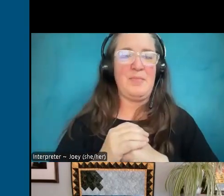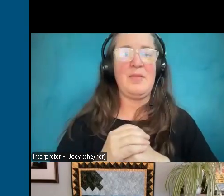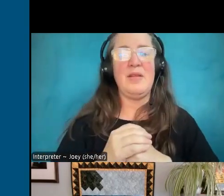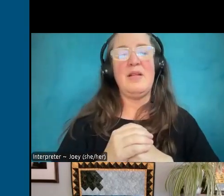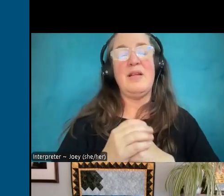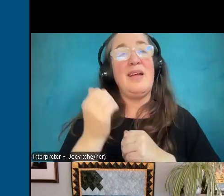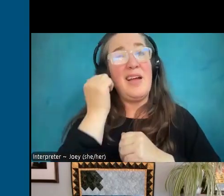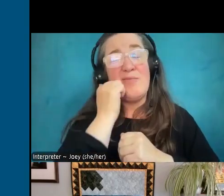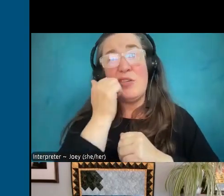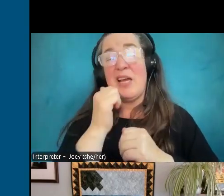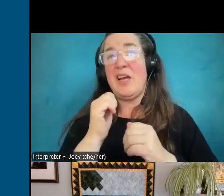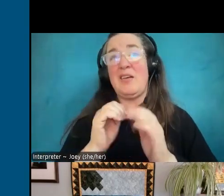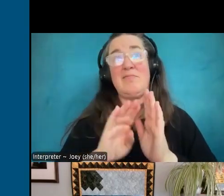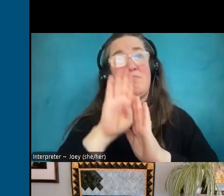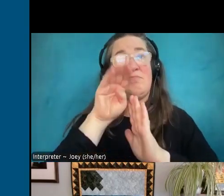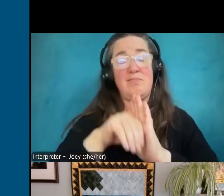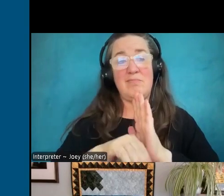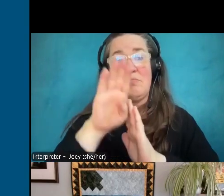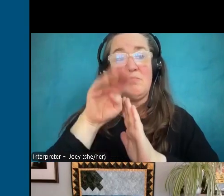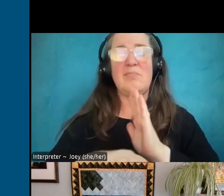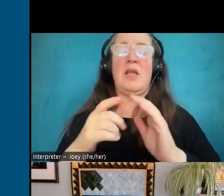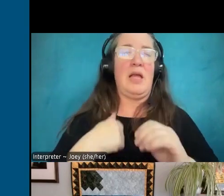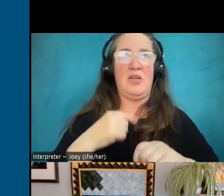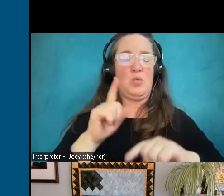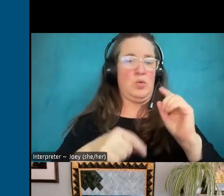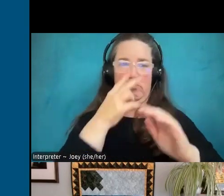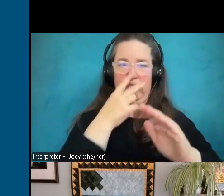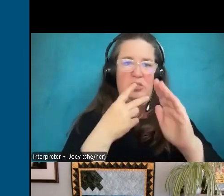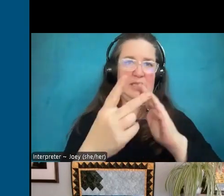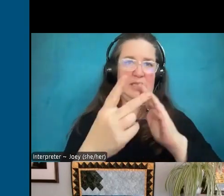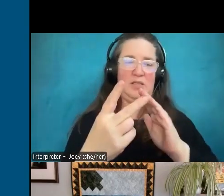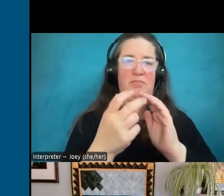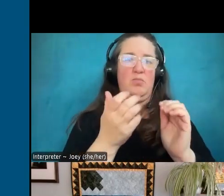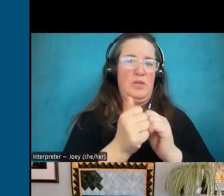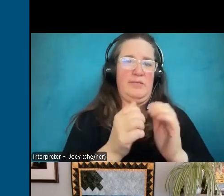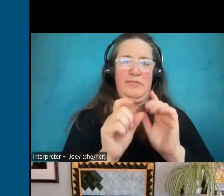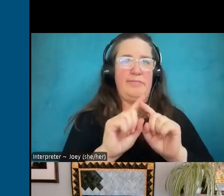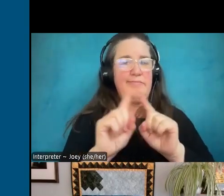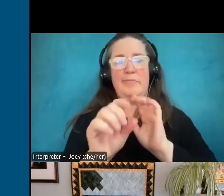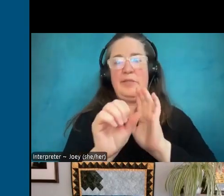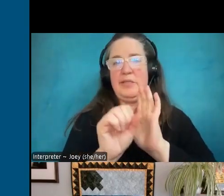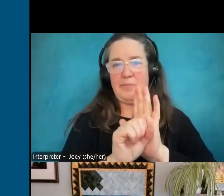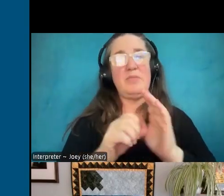with unpredictable symptoms, and I struggled to access appropriate medical support.